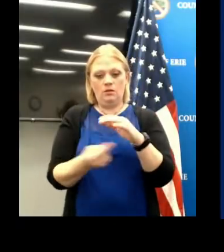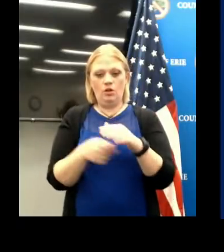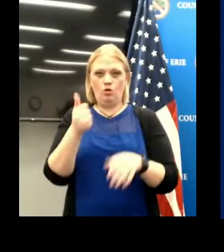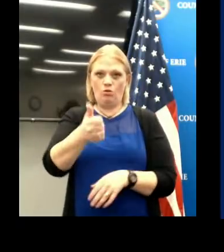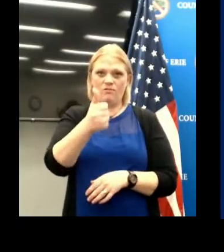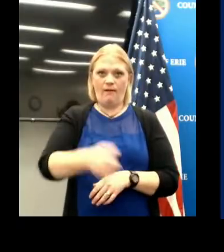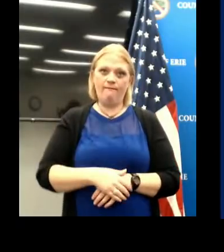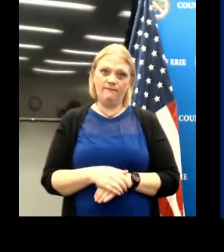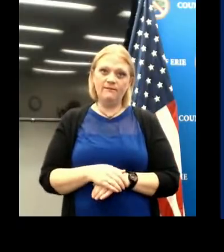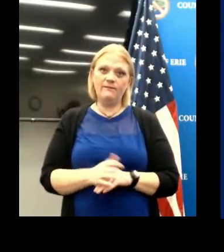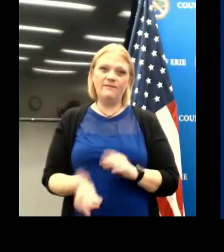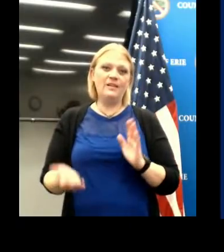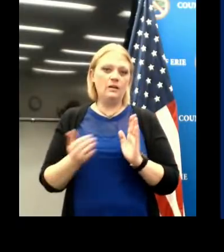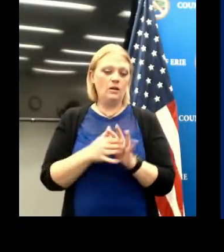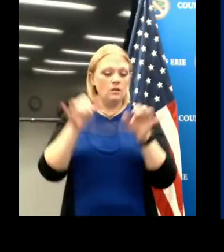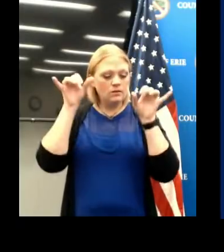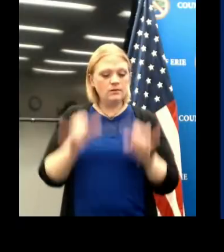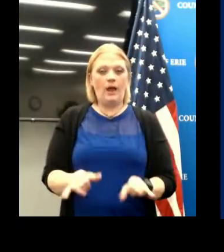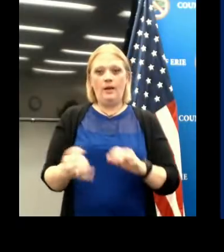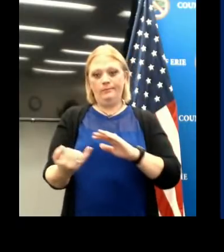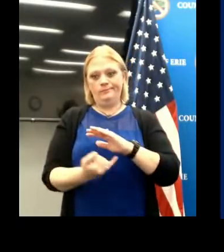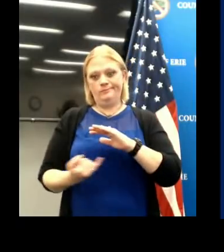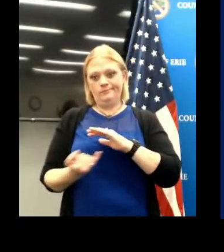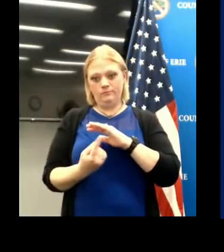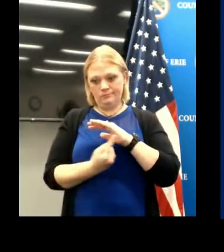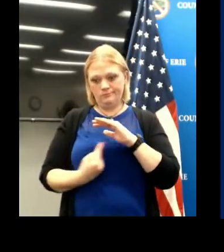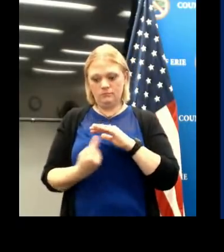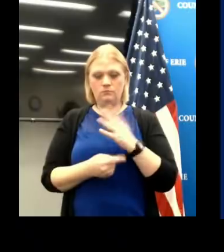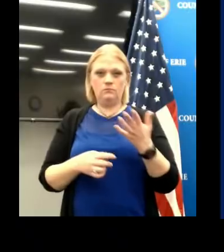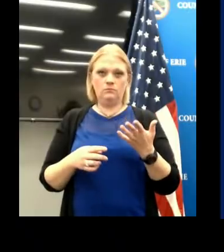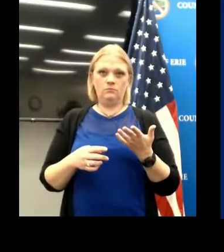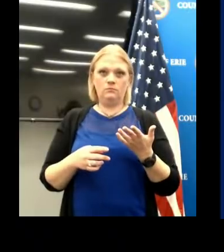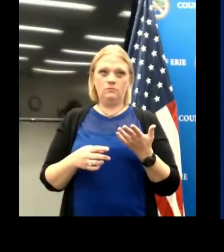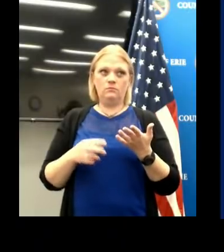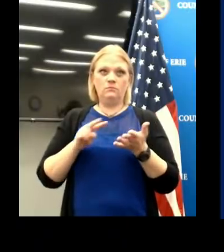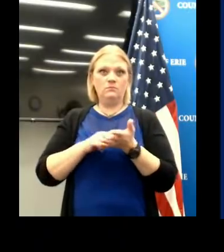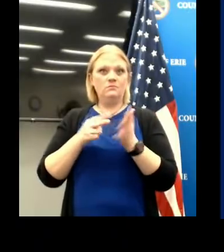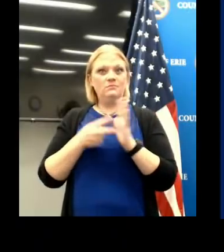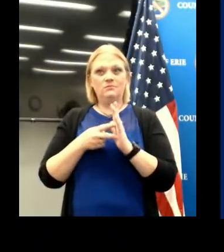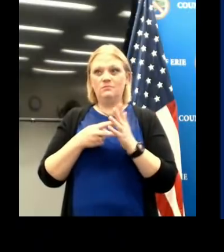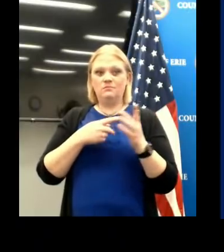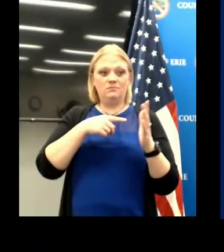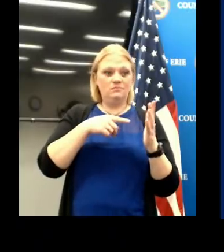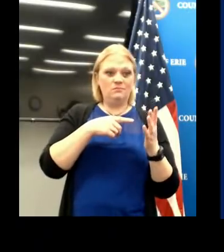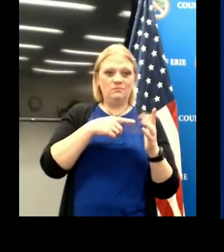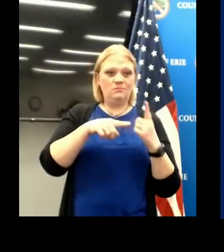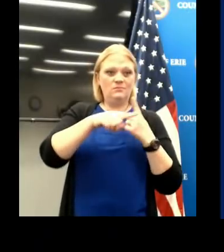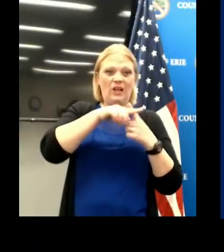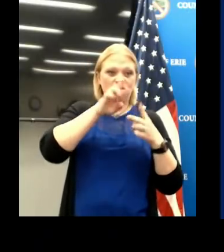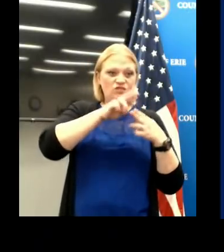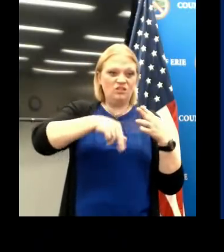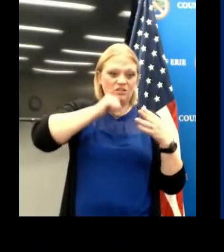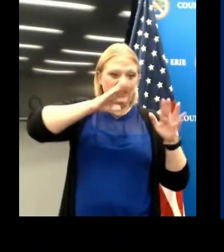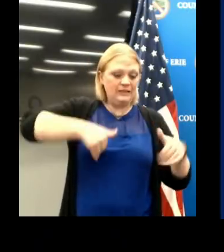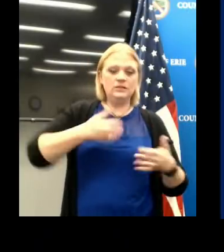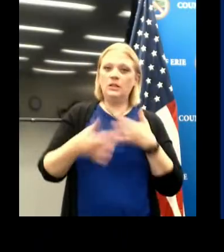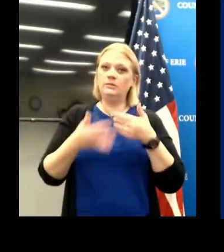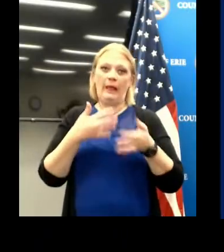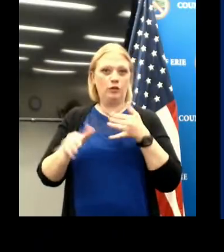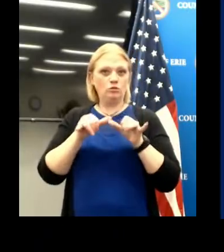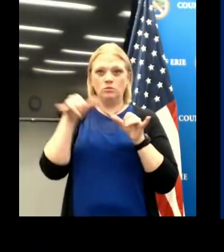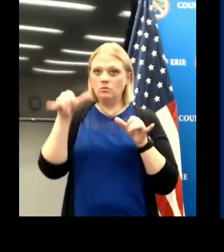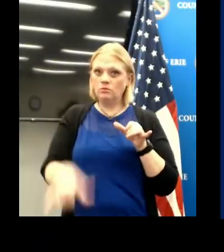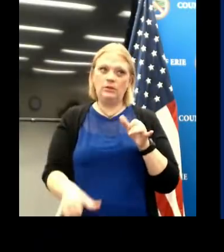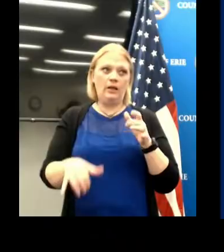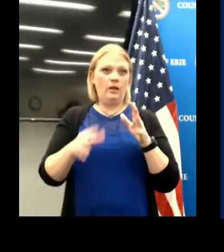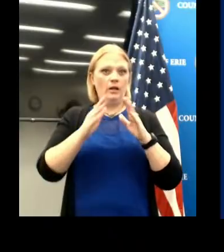means, again, it's the same thing in isolation, it just means you don't have a positive test yet. So stay in your own room, stay in your own house, don't go